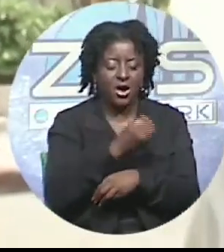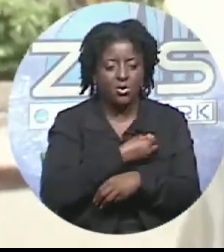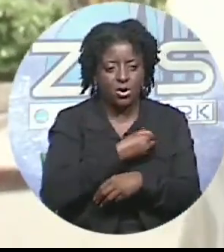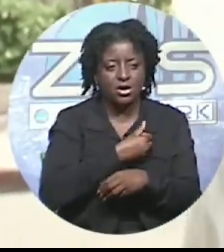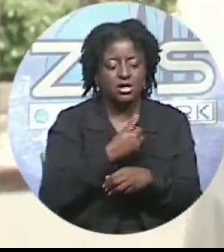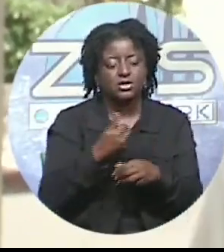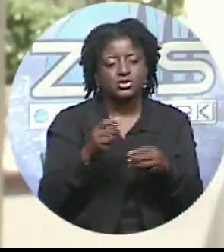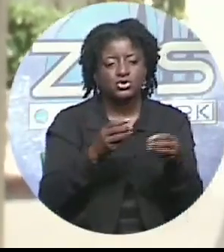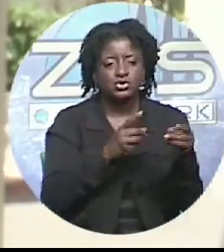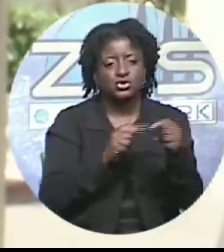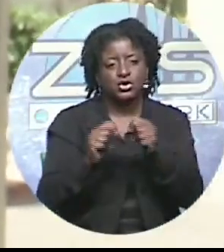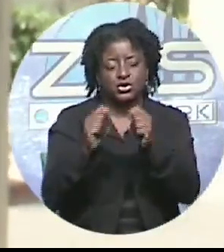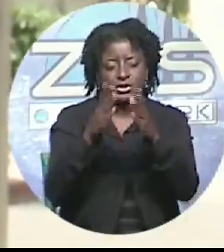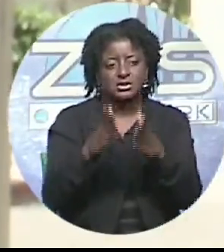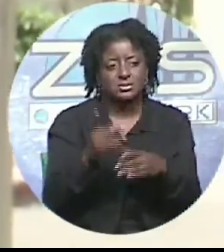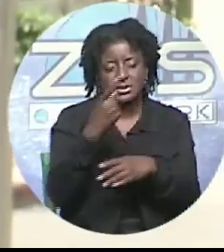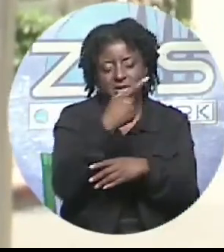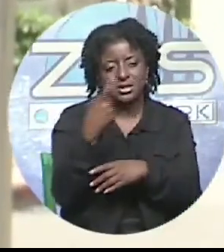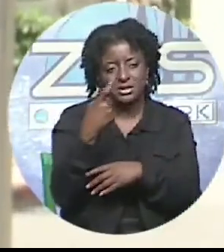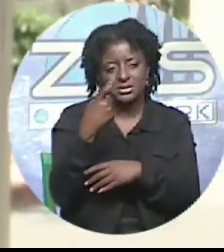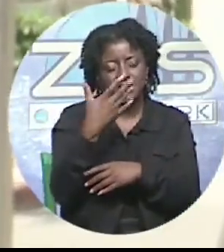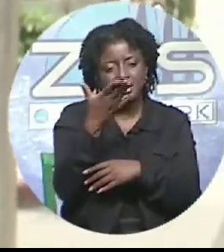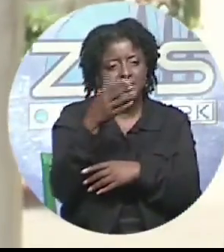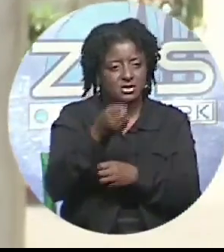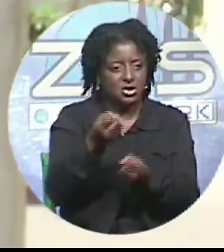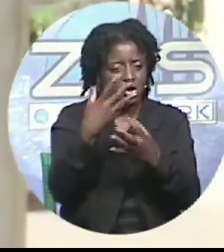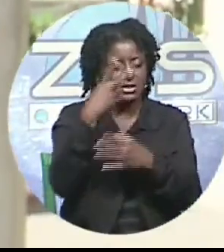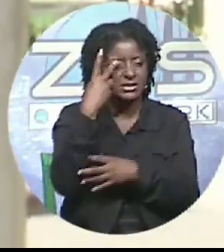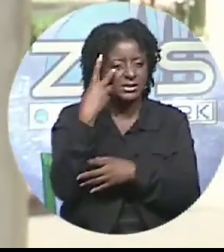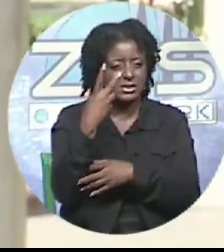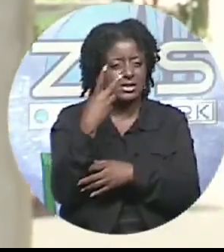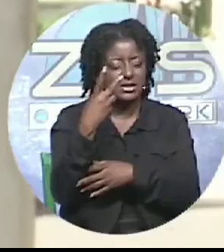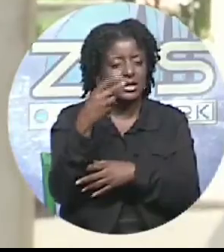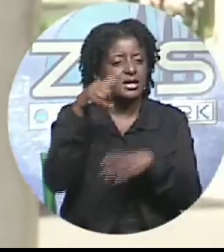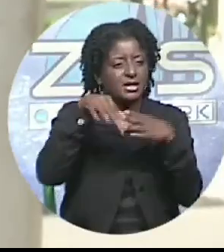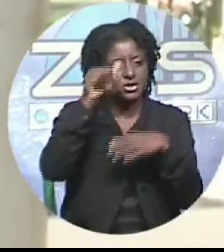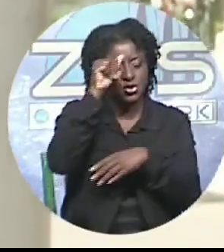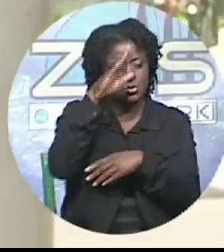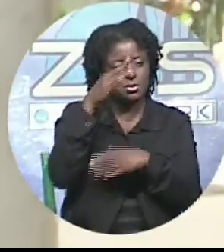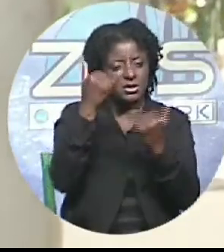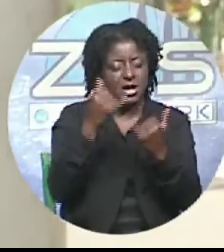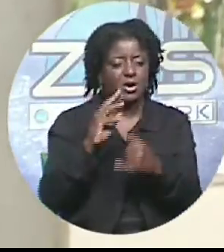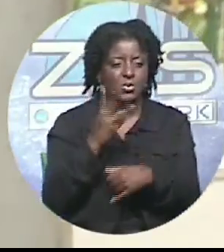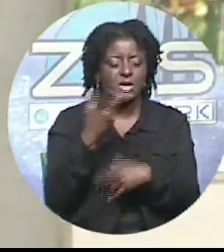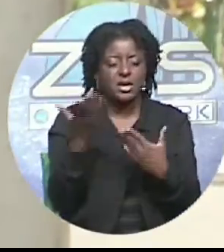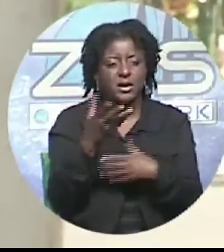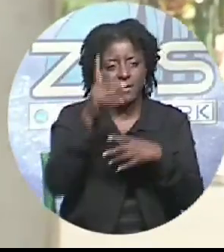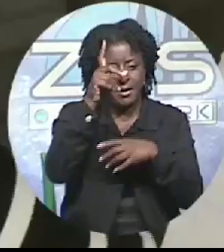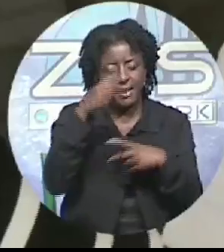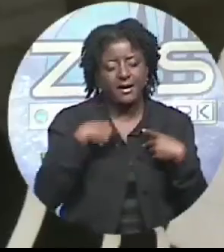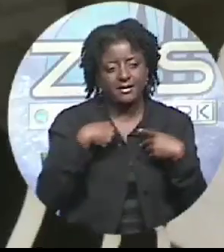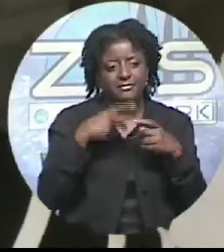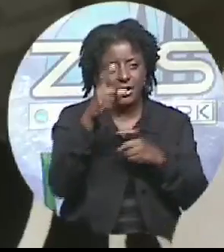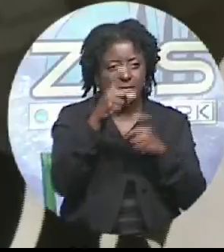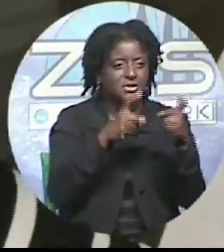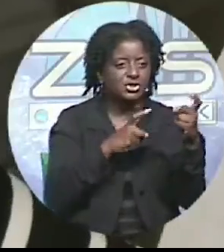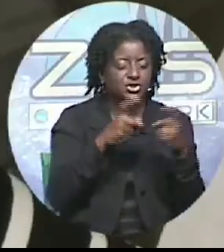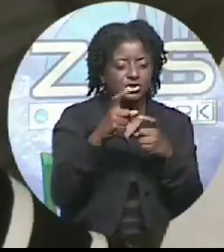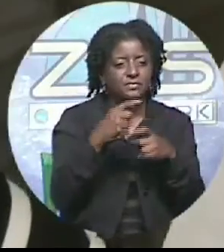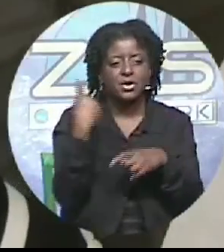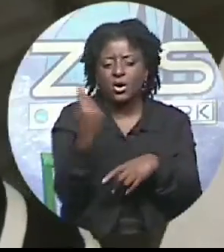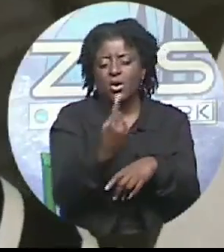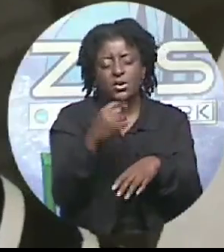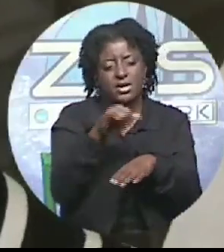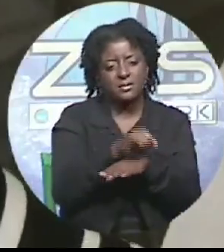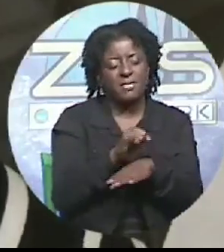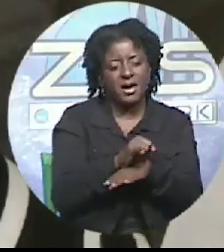Cuba, there's a lot to see in Cuba. So now, we here in the Bahamas, we have competition. The only impact that would